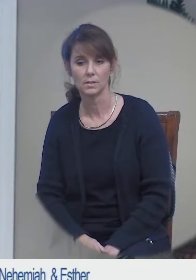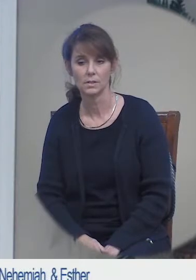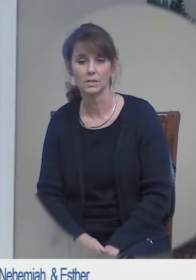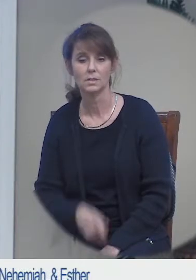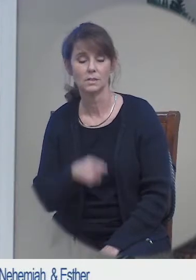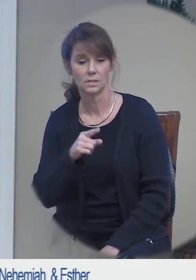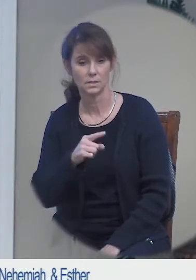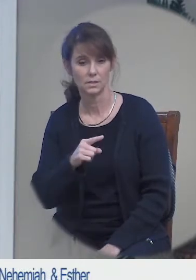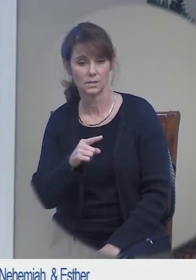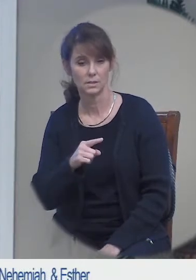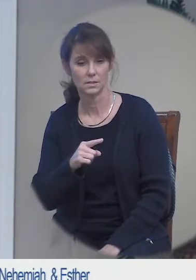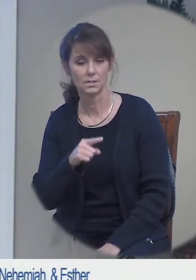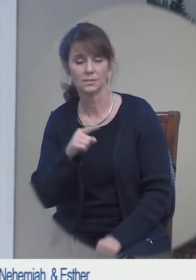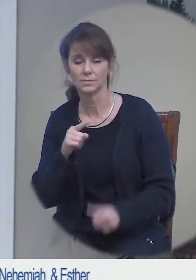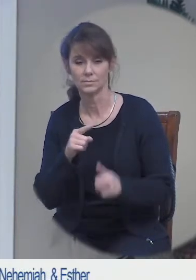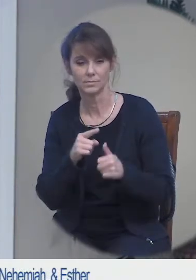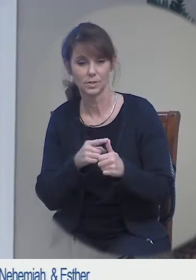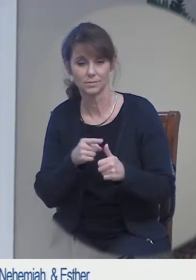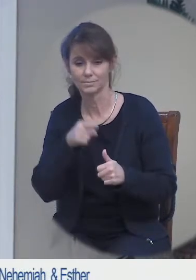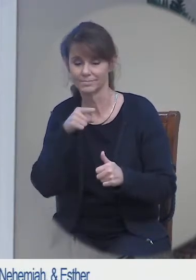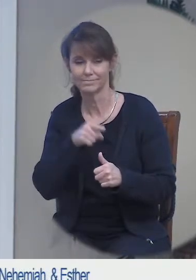That's right.